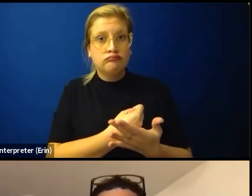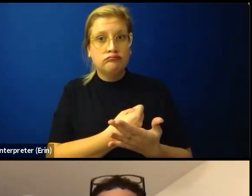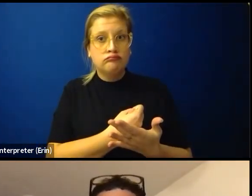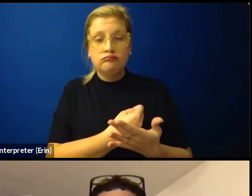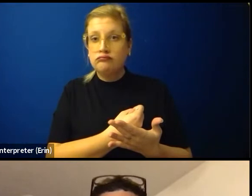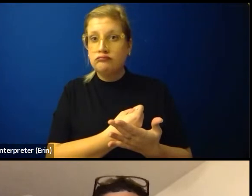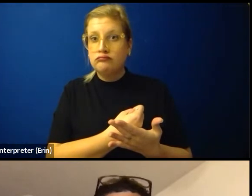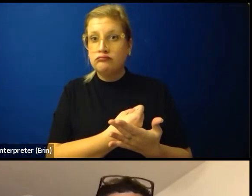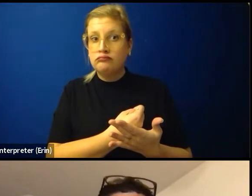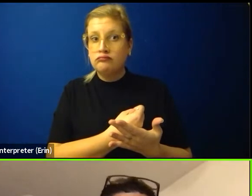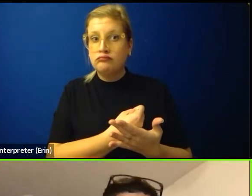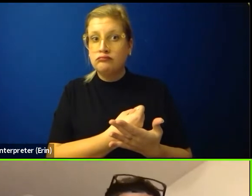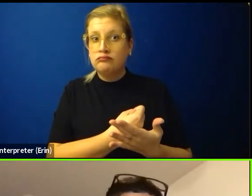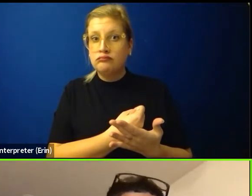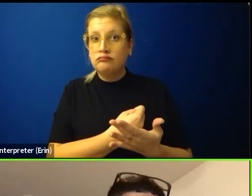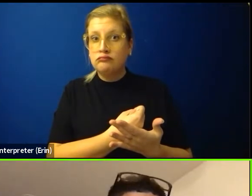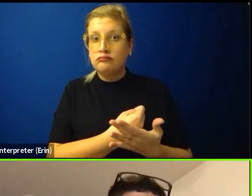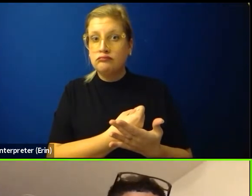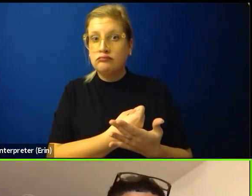5d@anc.dc.gov. That would be helpful.